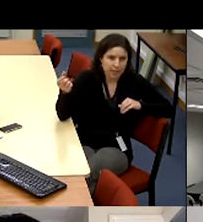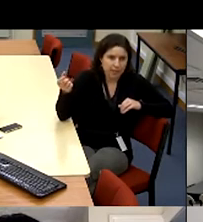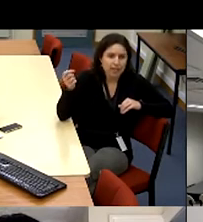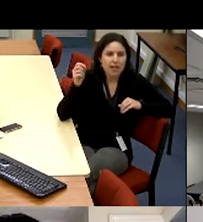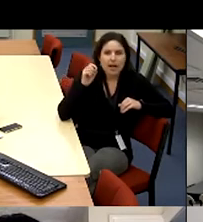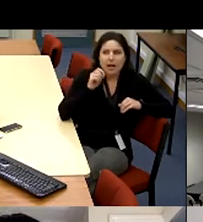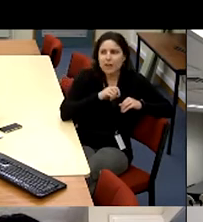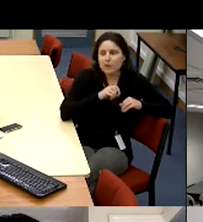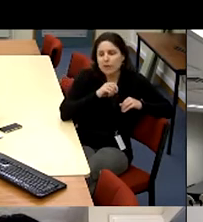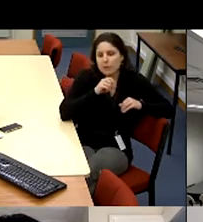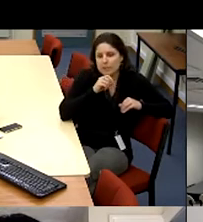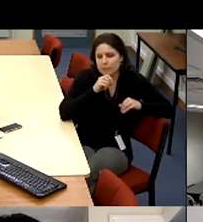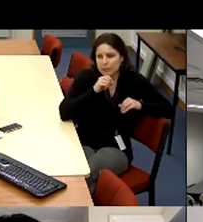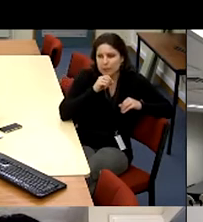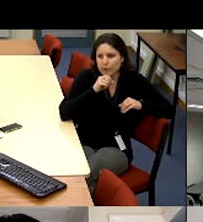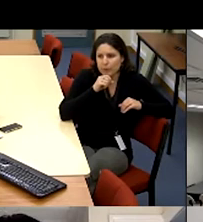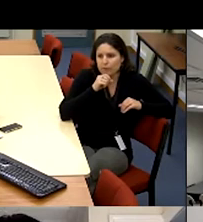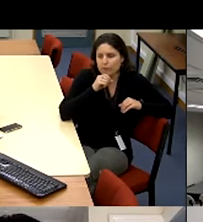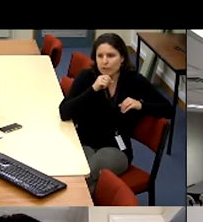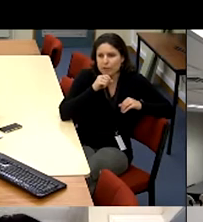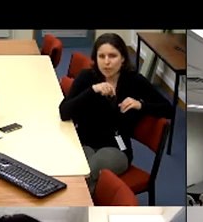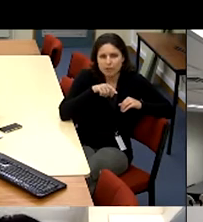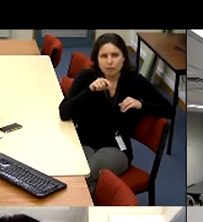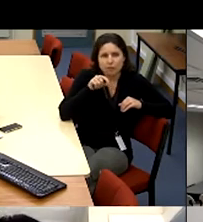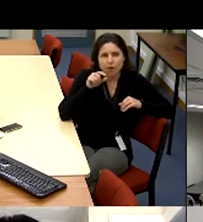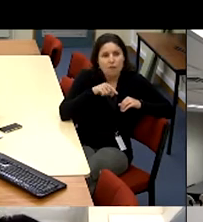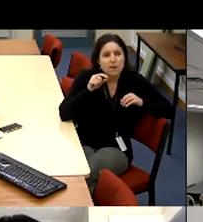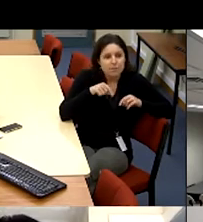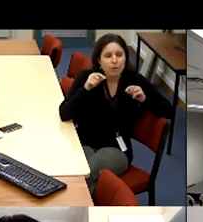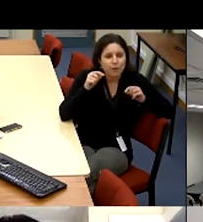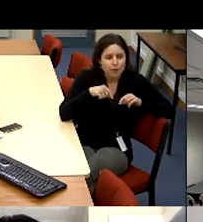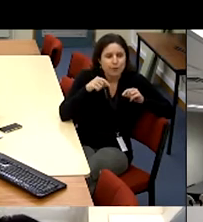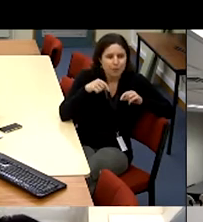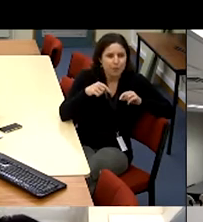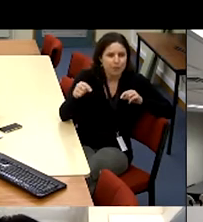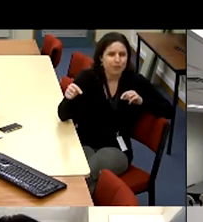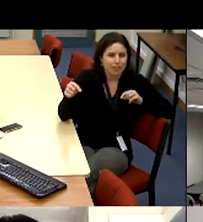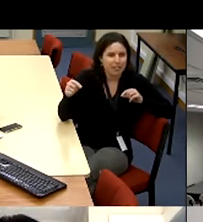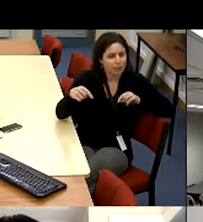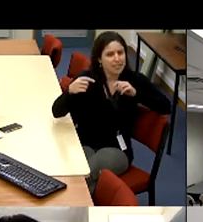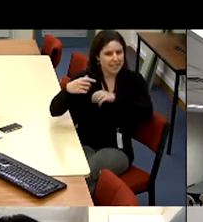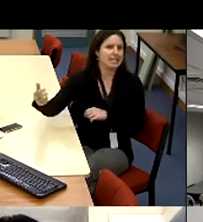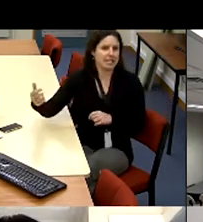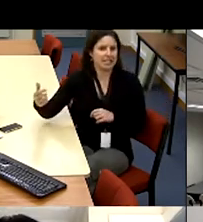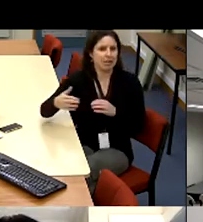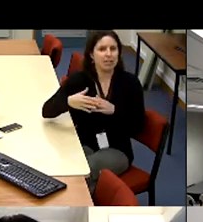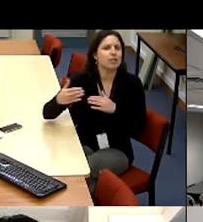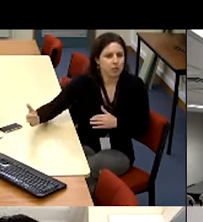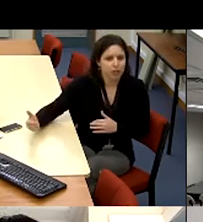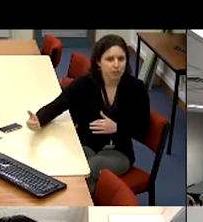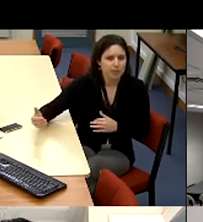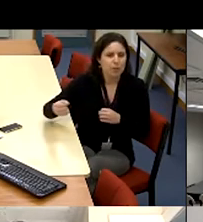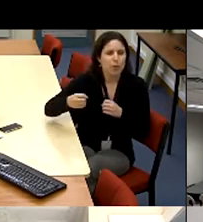really hard. Other people I spoke to were very critical of people who use the word refugee in order to get